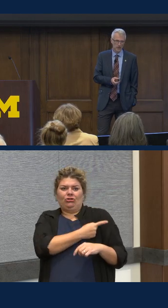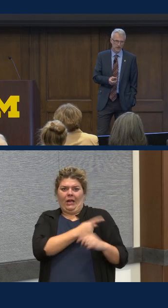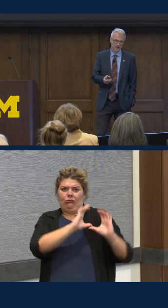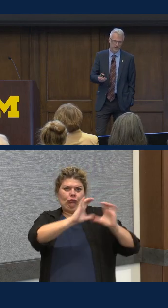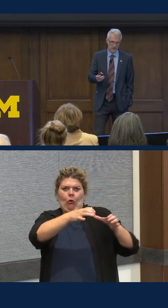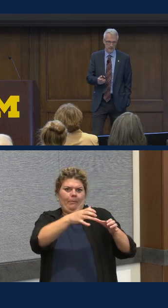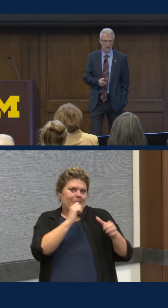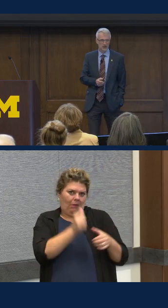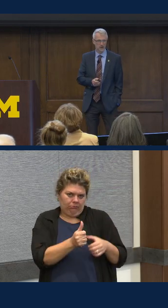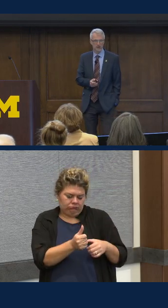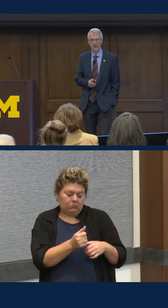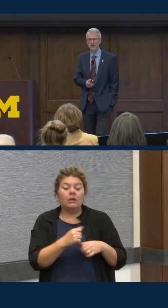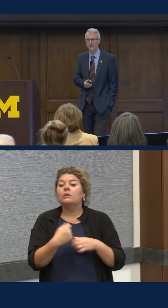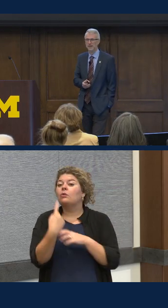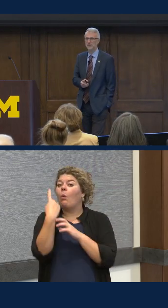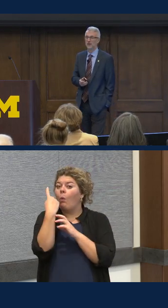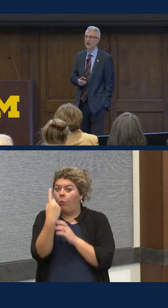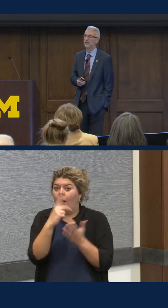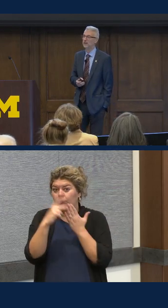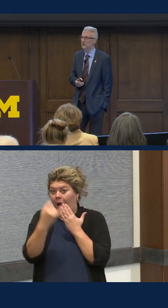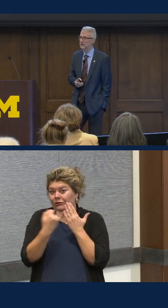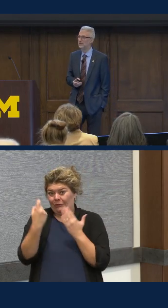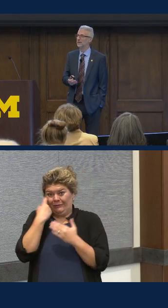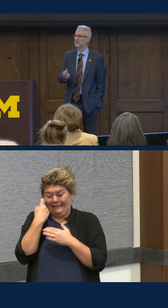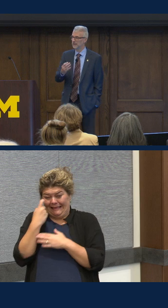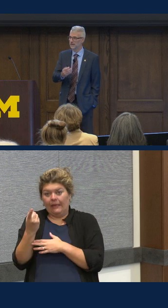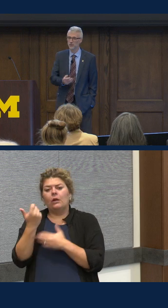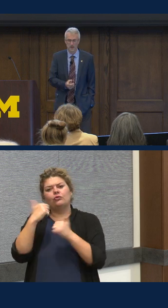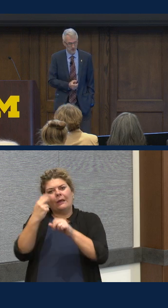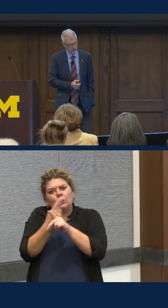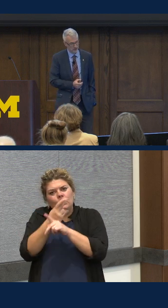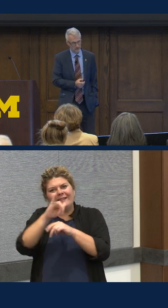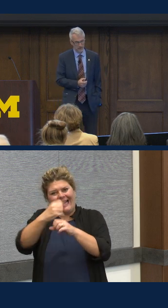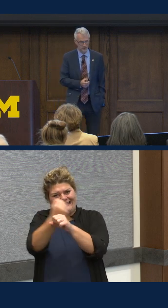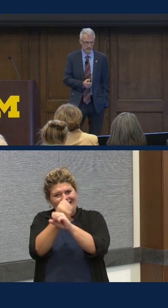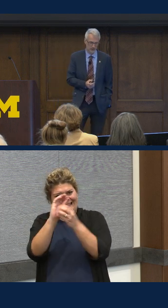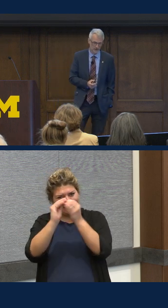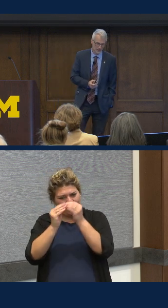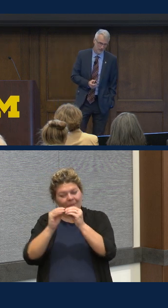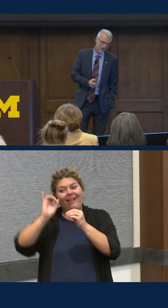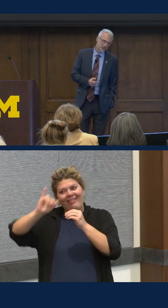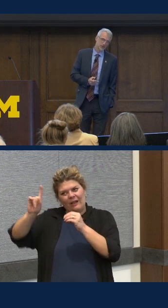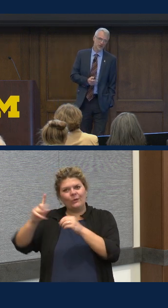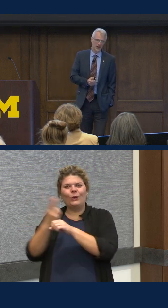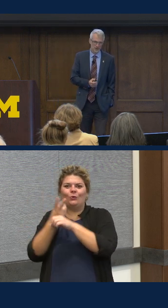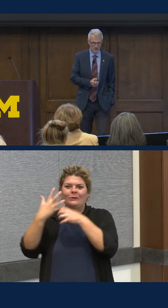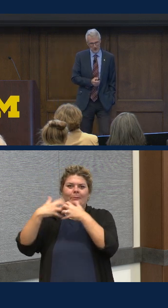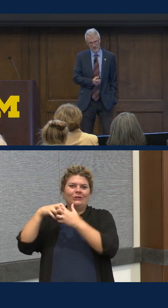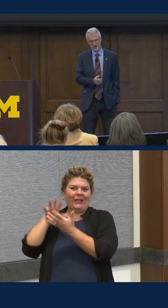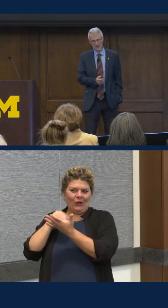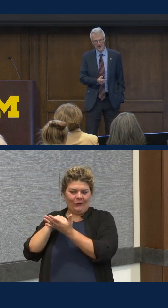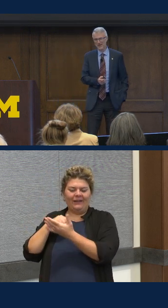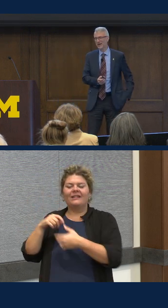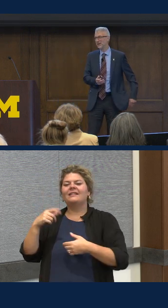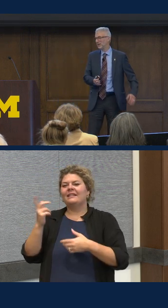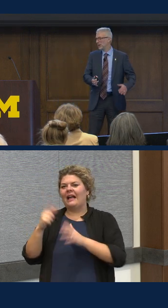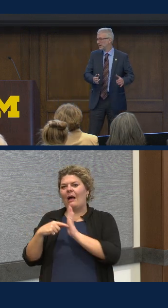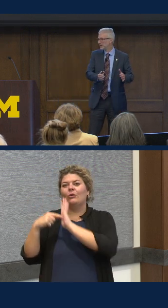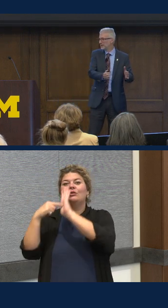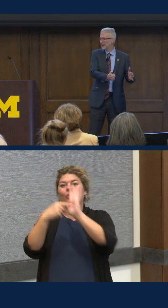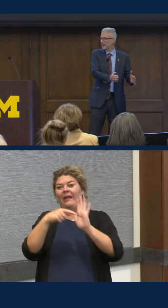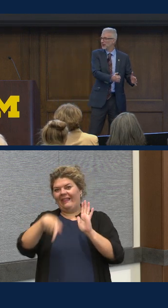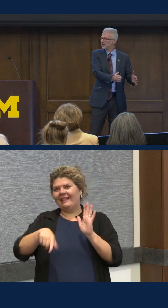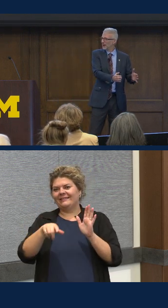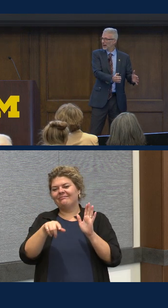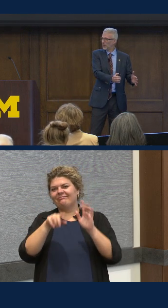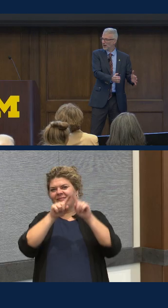one project that we've been working on recently is trying to use statistics, and this is where the machine learning comes in. So if you allow me to walk through this block diagram, what we do